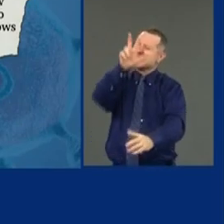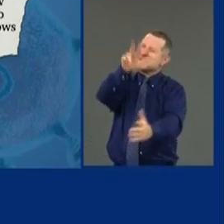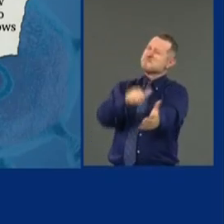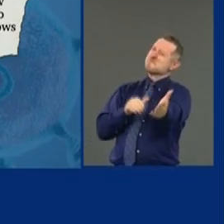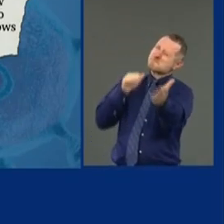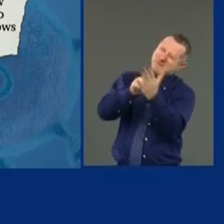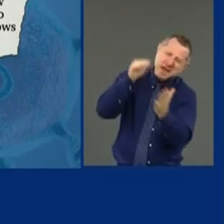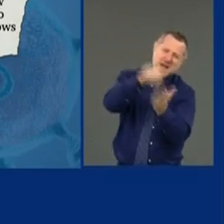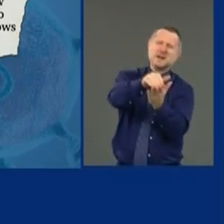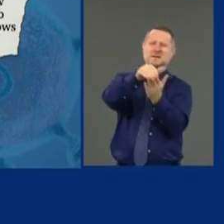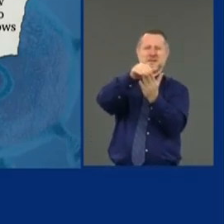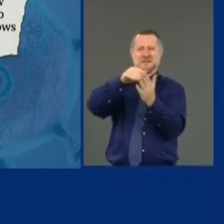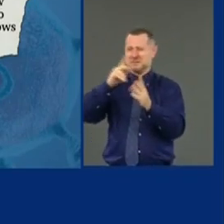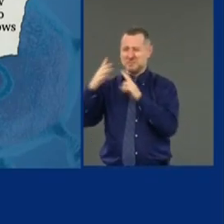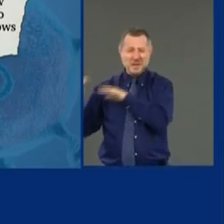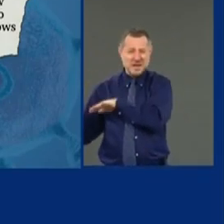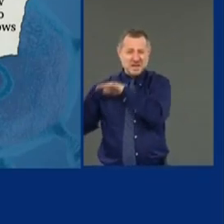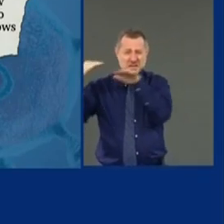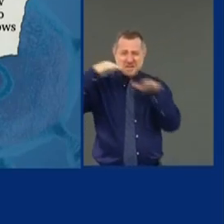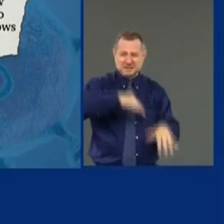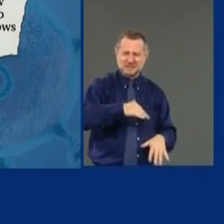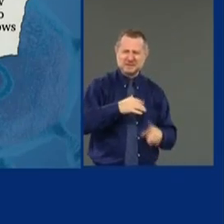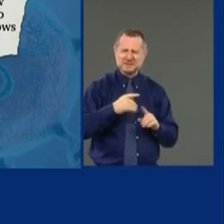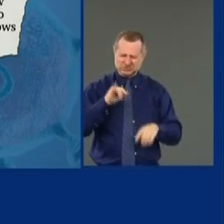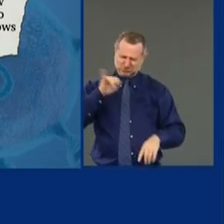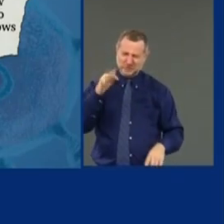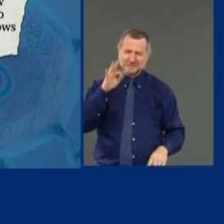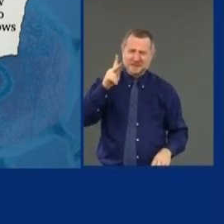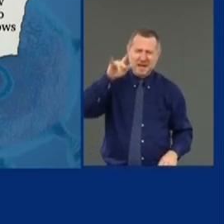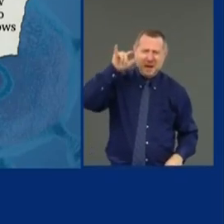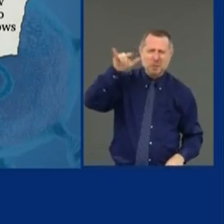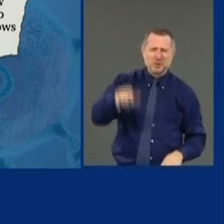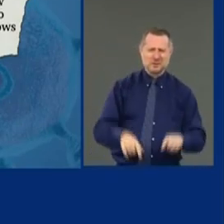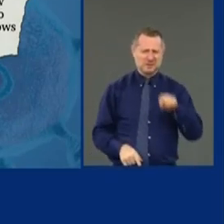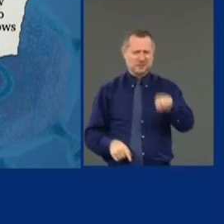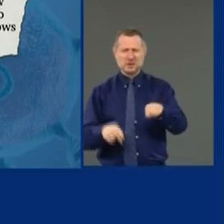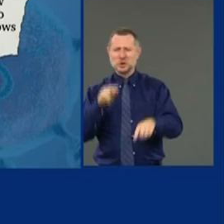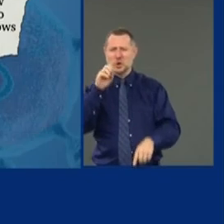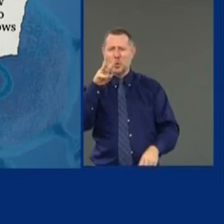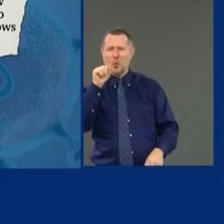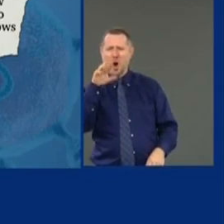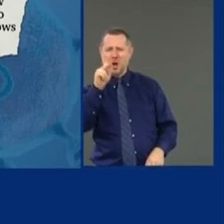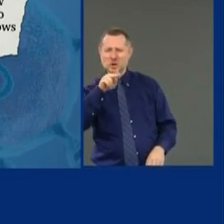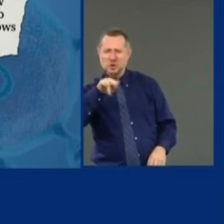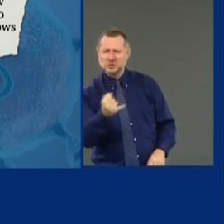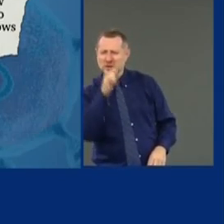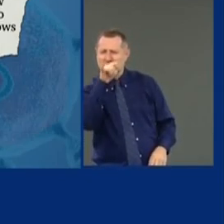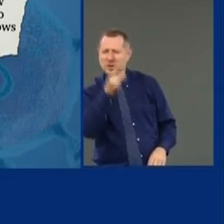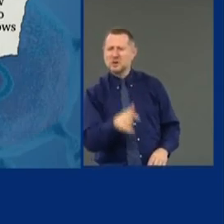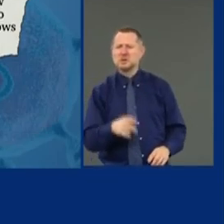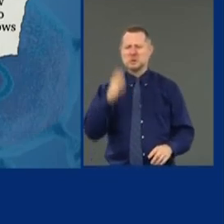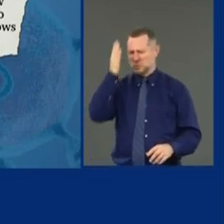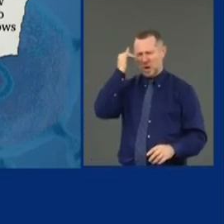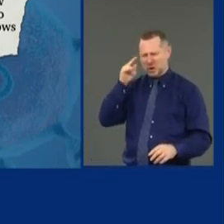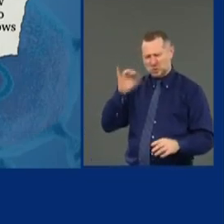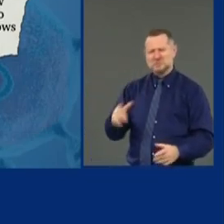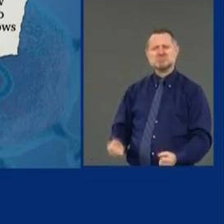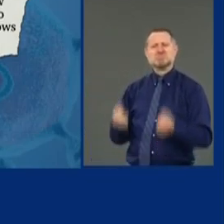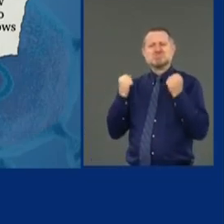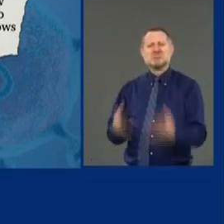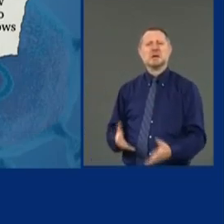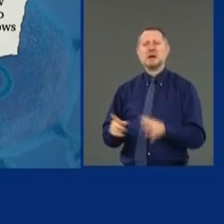to JFK and Newark Airport. Why did New York City have so many cases? Because